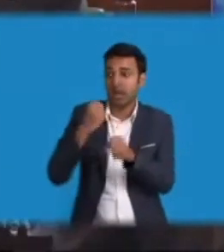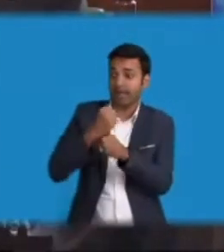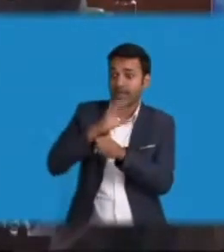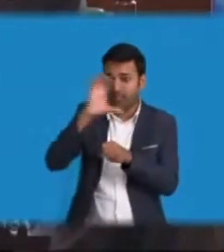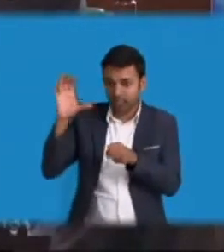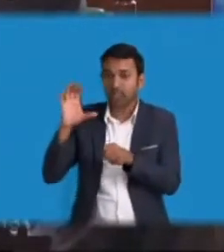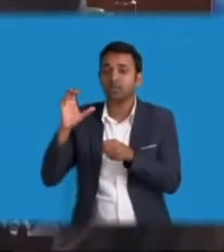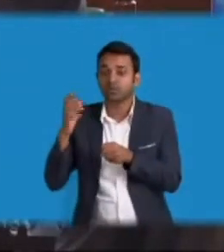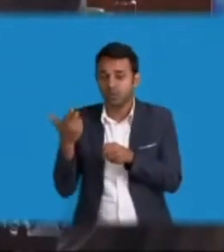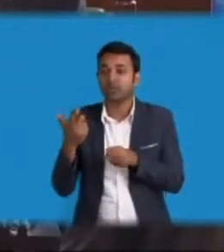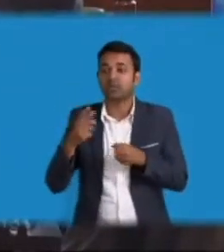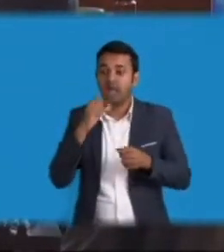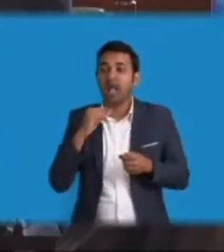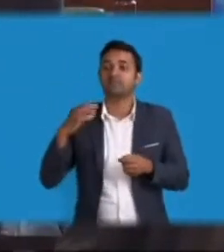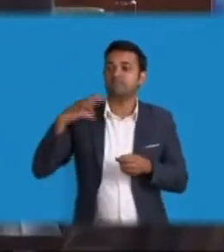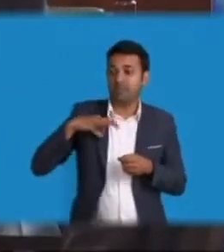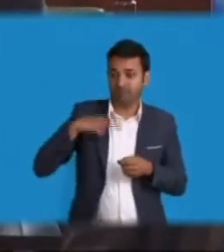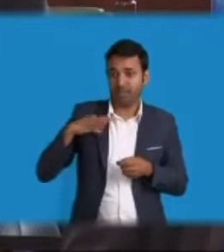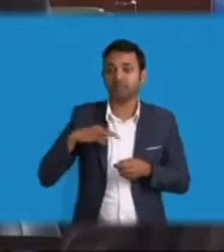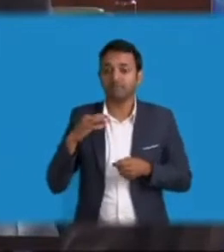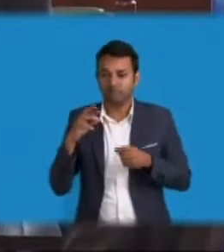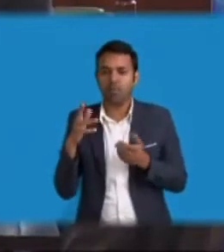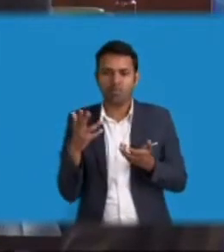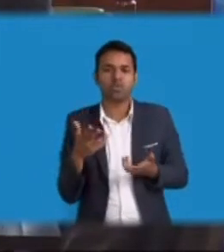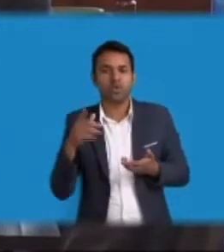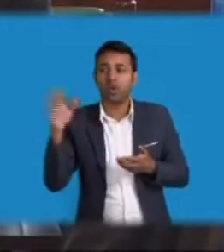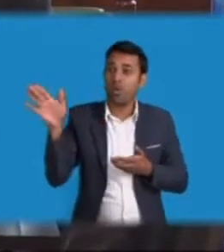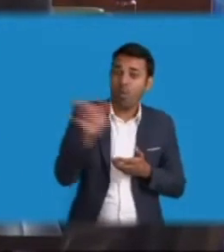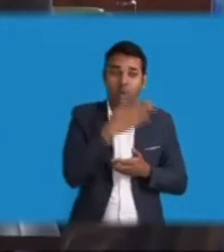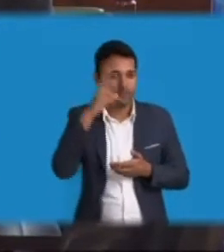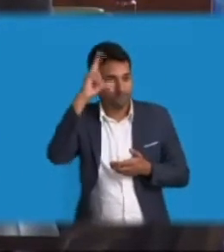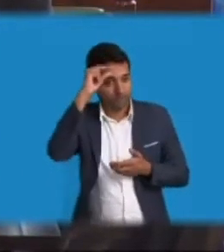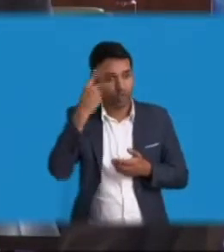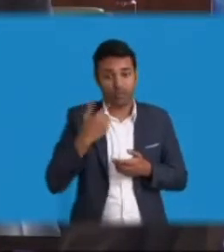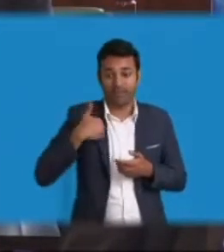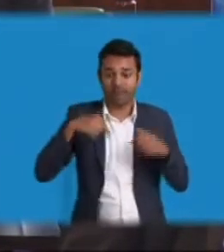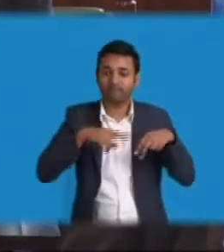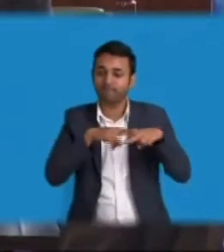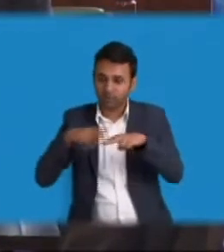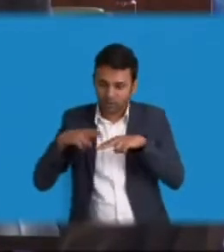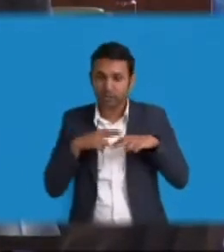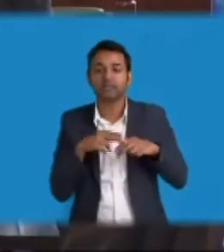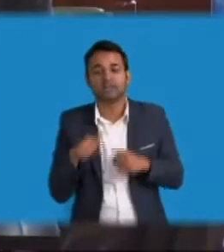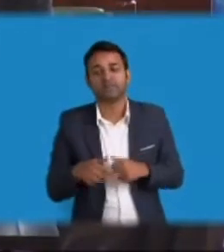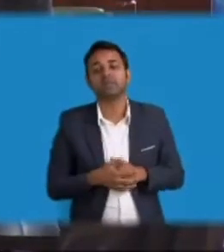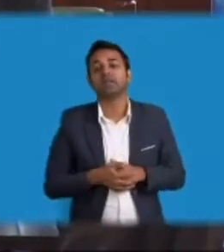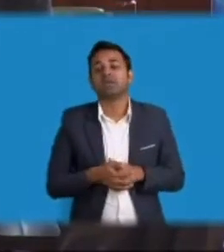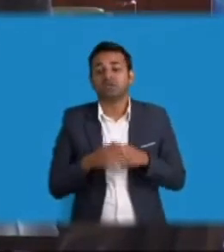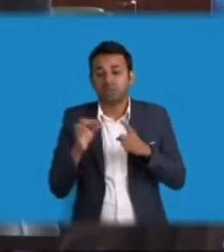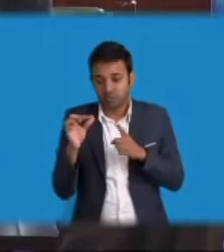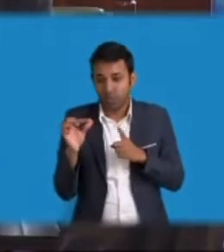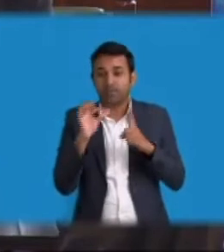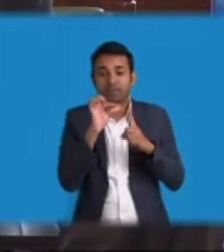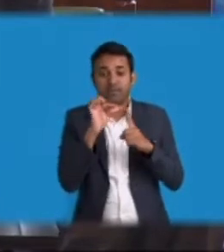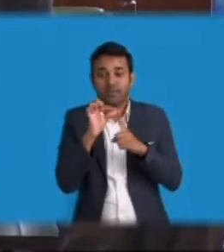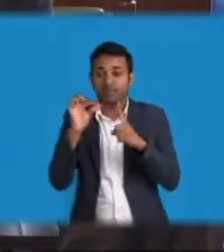the Fijian ratepayers, and we will increase our efforts to spread these PPP projects to all